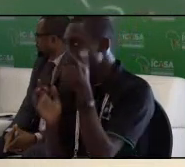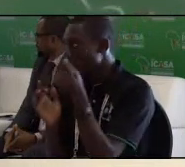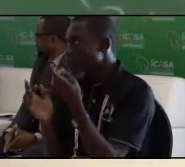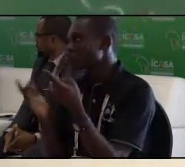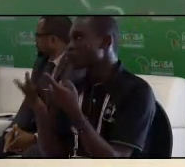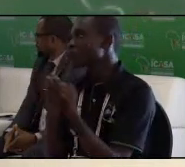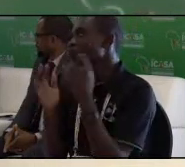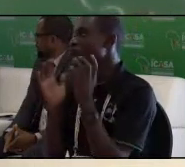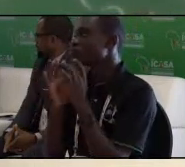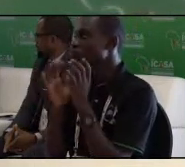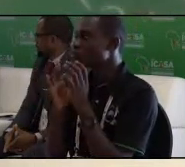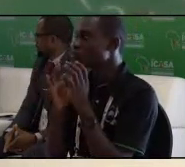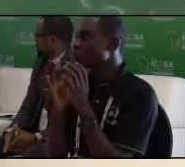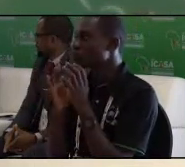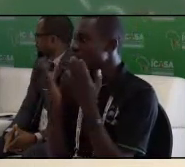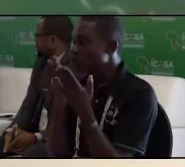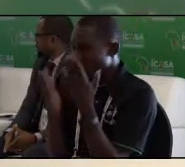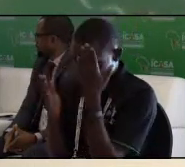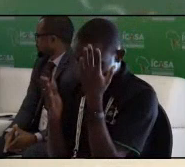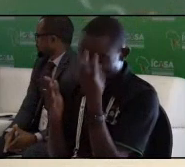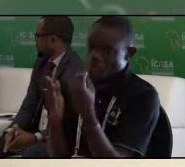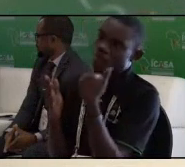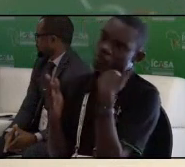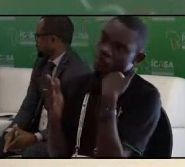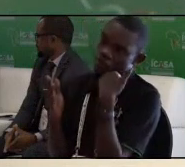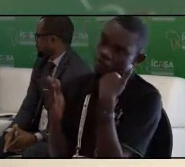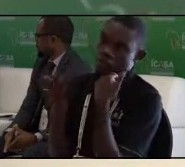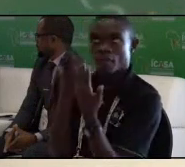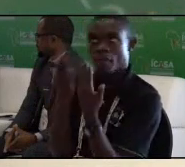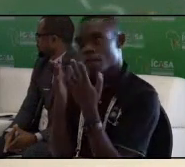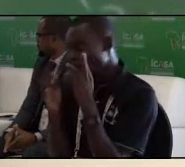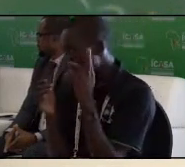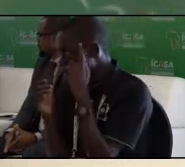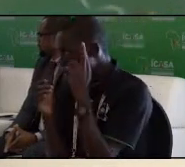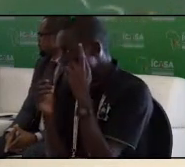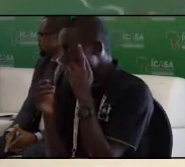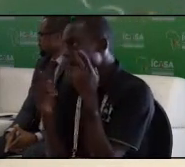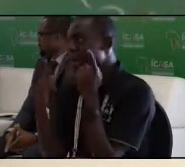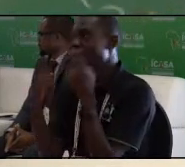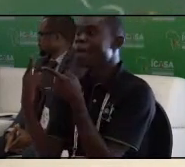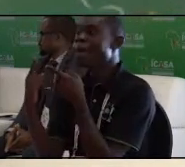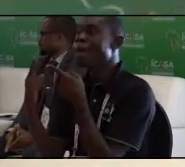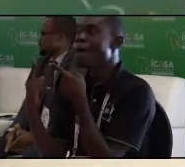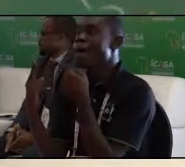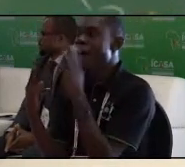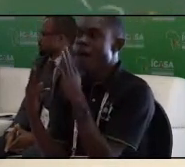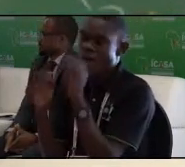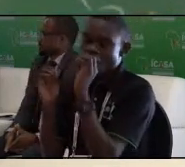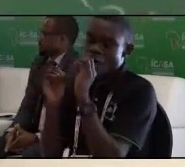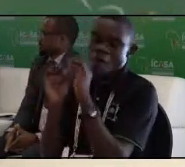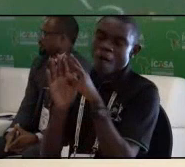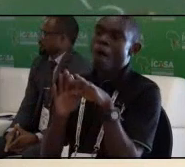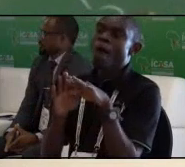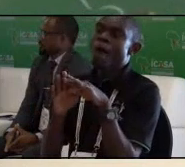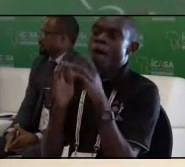I know the question might be, online, who has a phone? So if we remember, the target audience is those who can afford. They are the ones